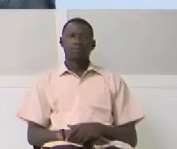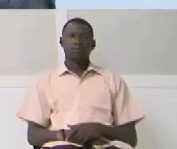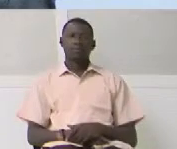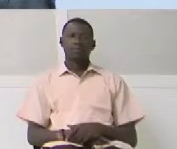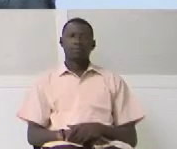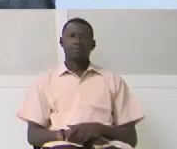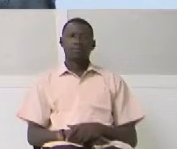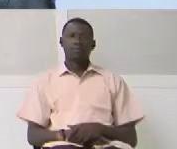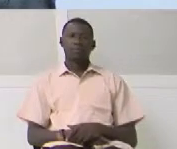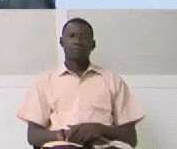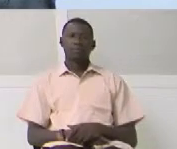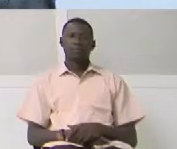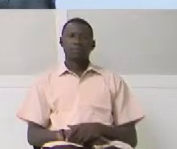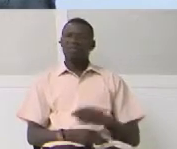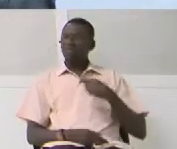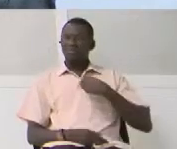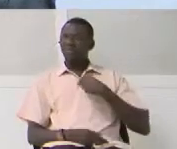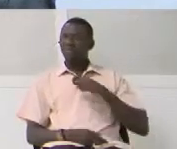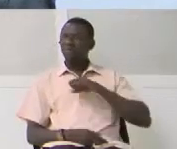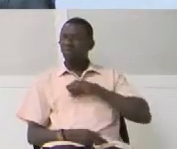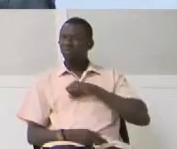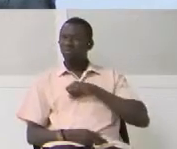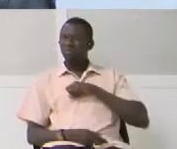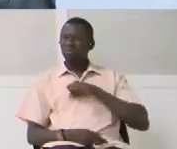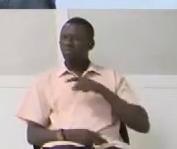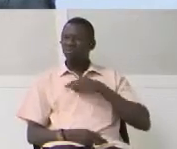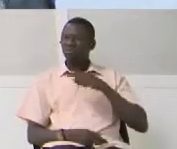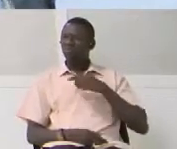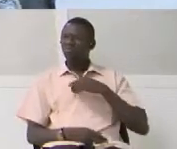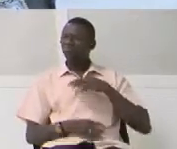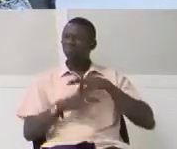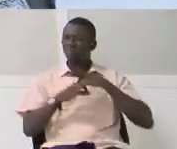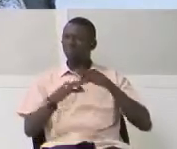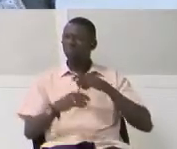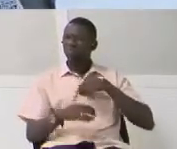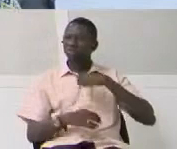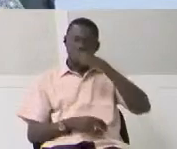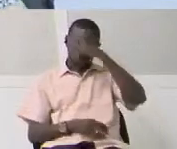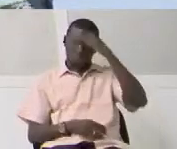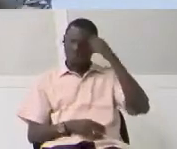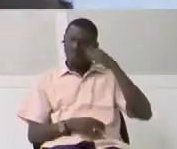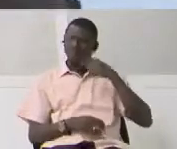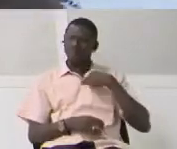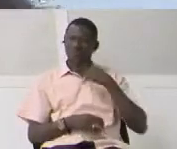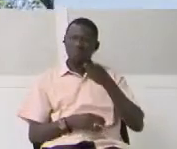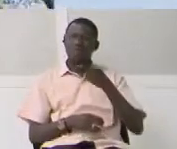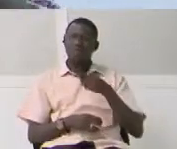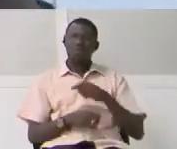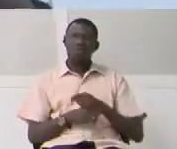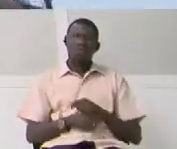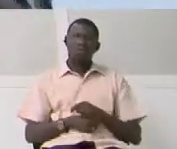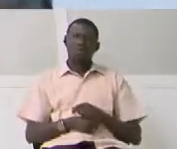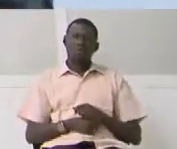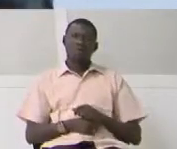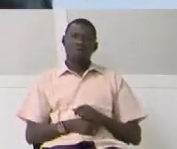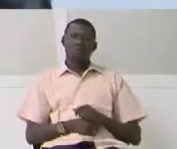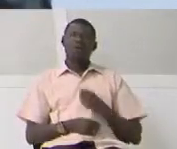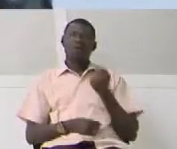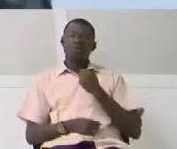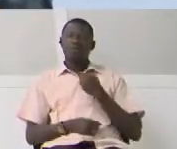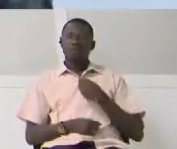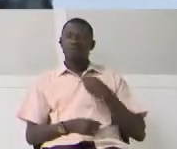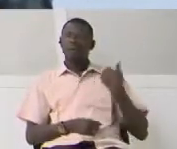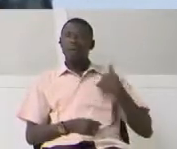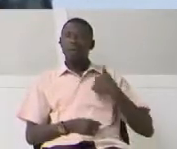one see affair. In fact, personally, I'll go or put them the value because I had history, so I mean, you call it